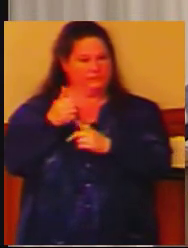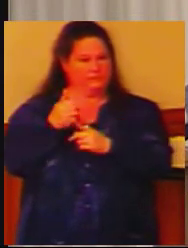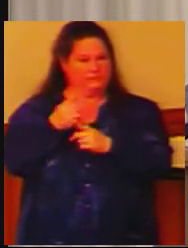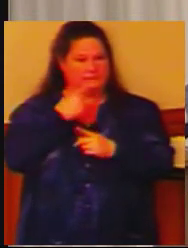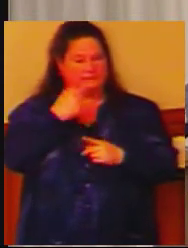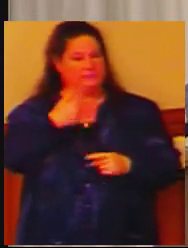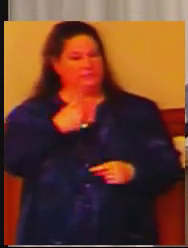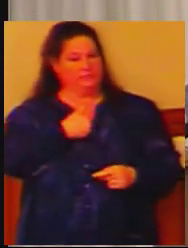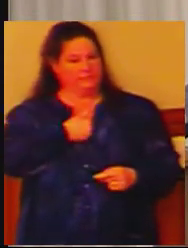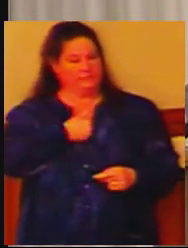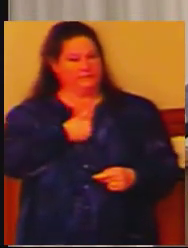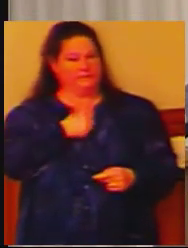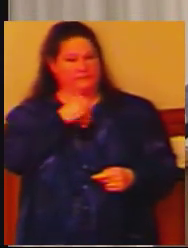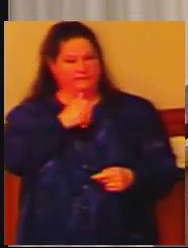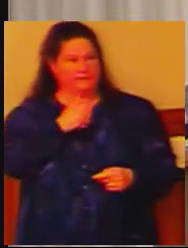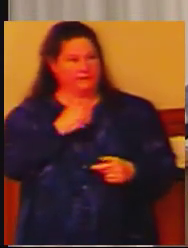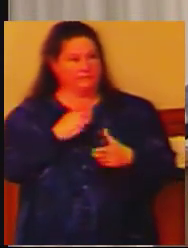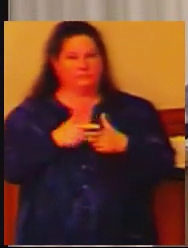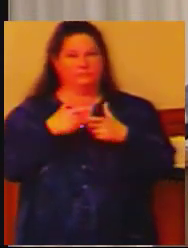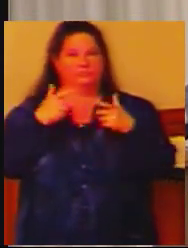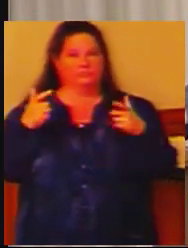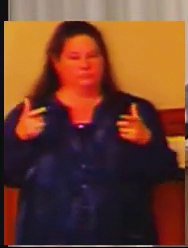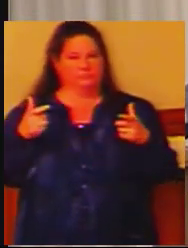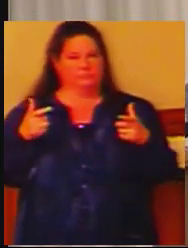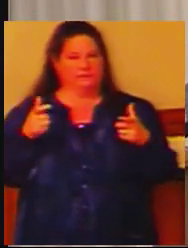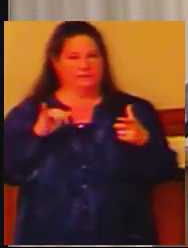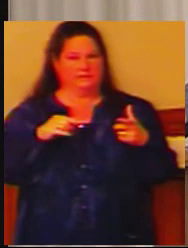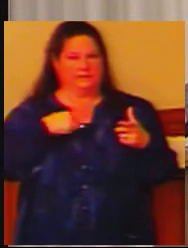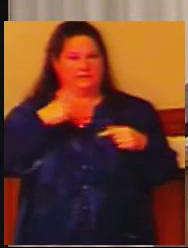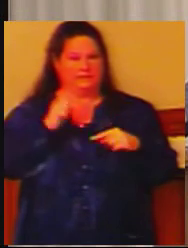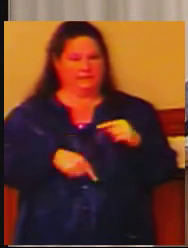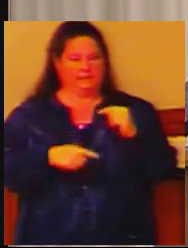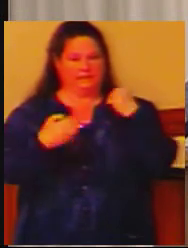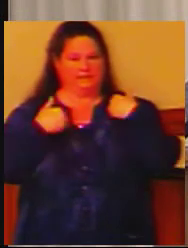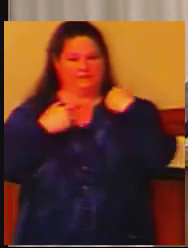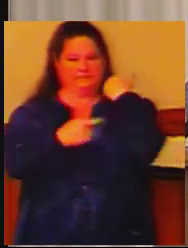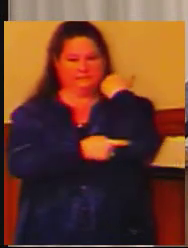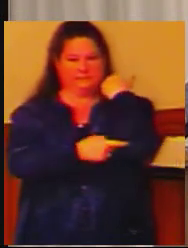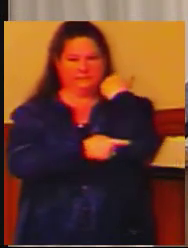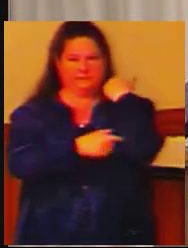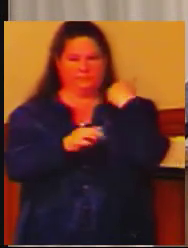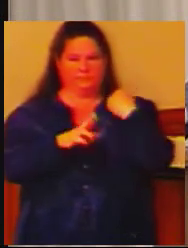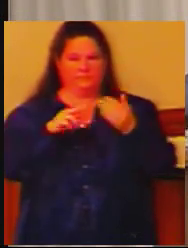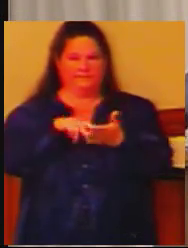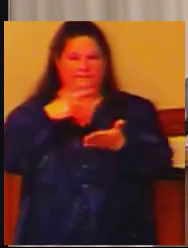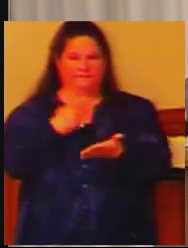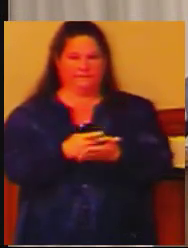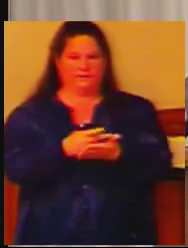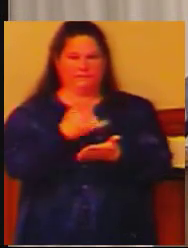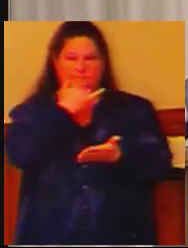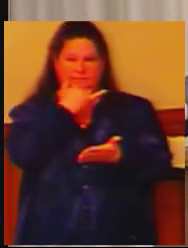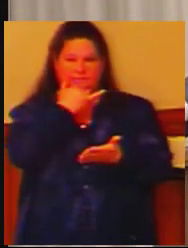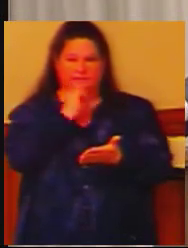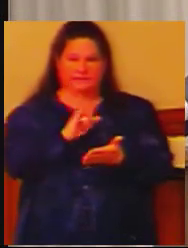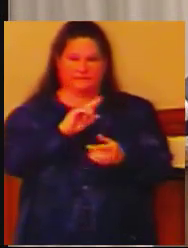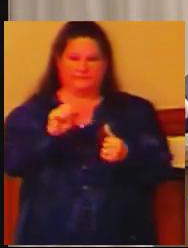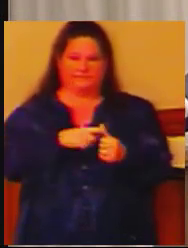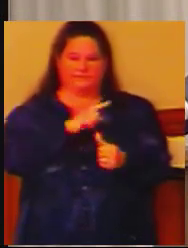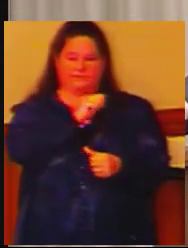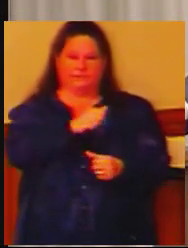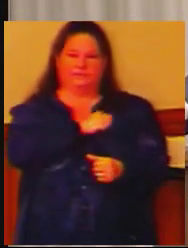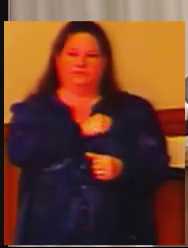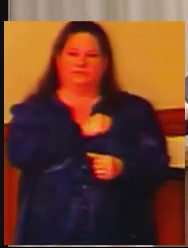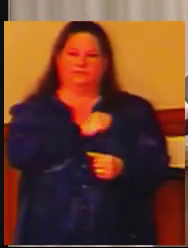I am not too great that I can't be tempted or fall. That's the first attitude. And